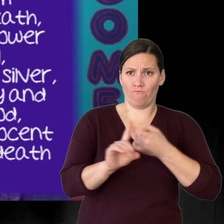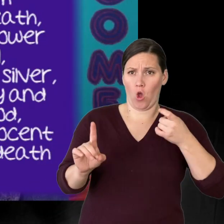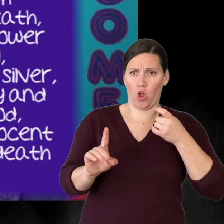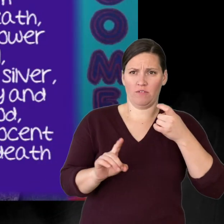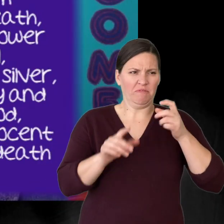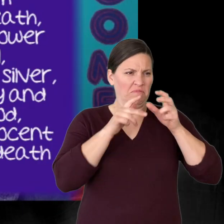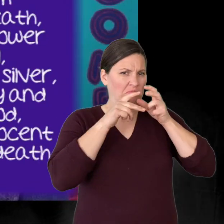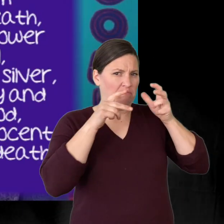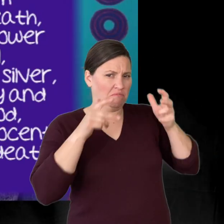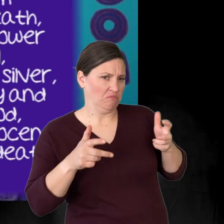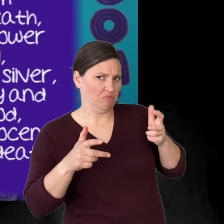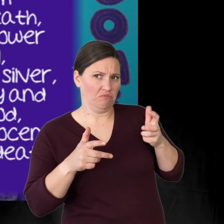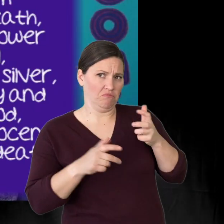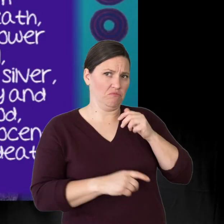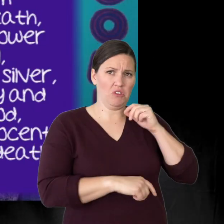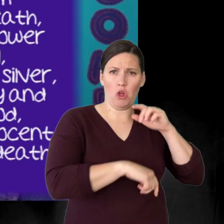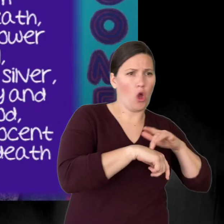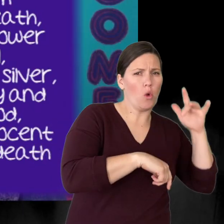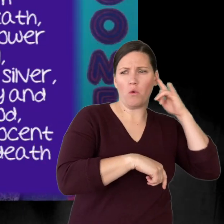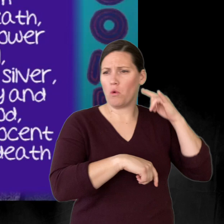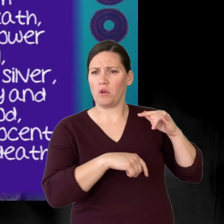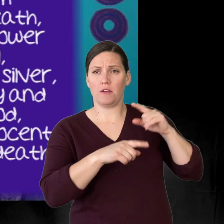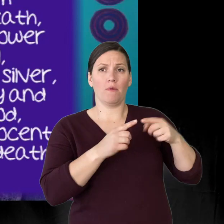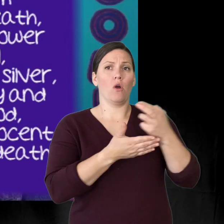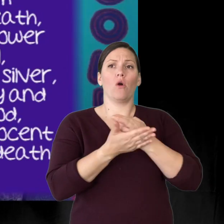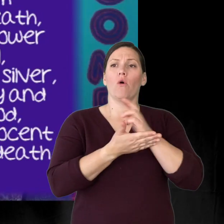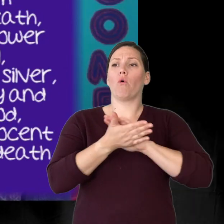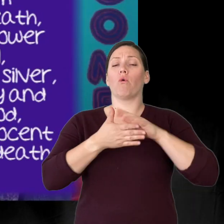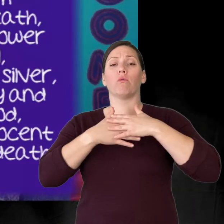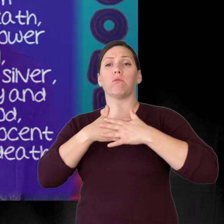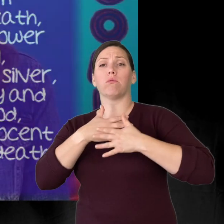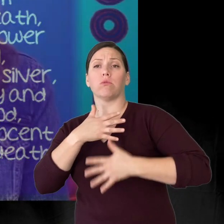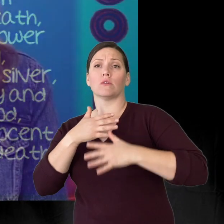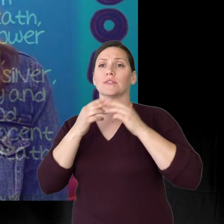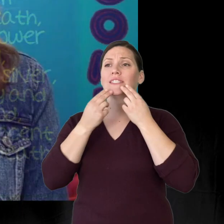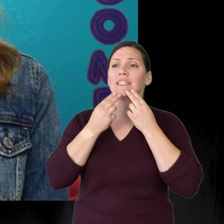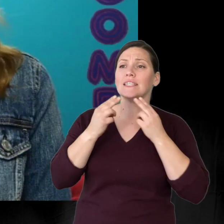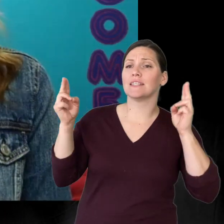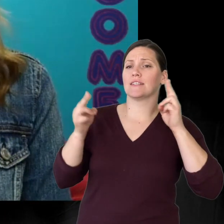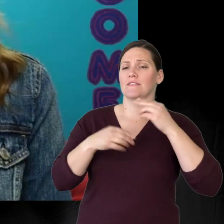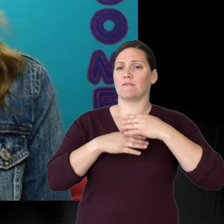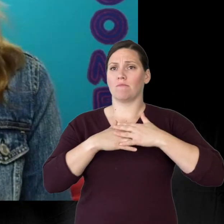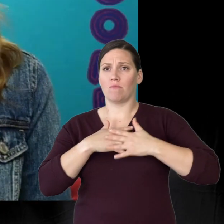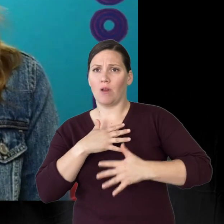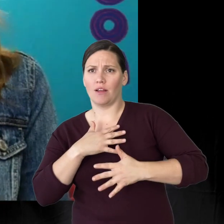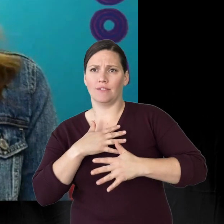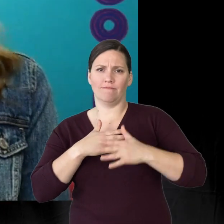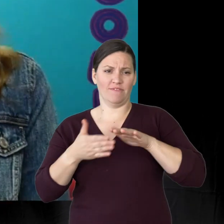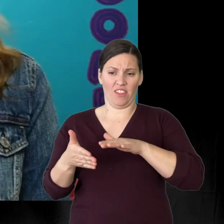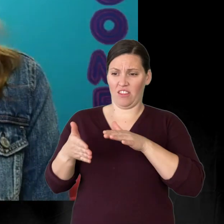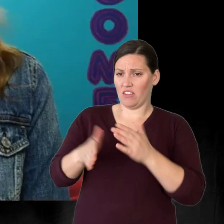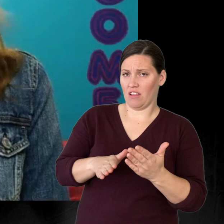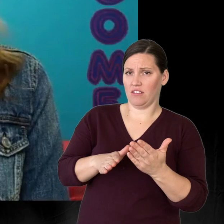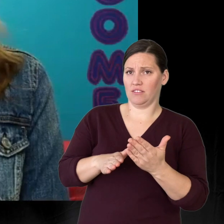with gold or silver, but with his holy, precious blood, and with his innocent suffering and death. Oh, friends,